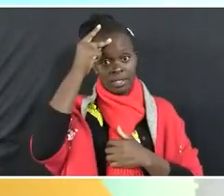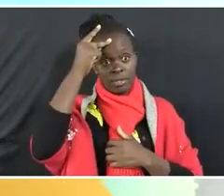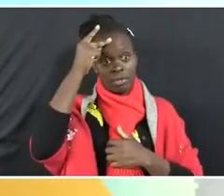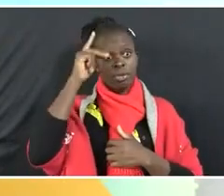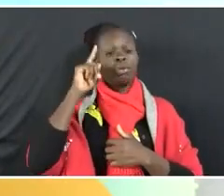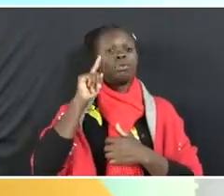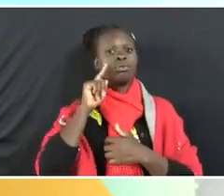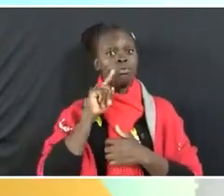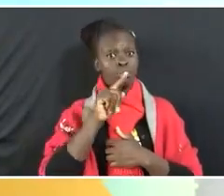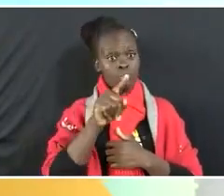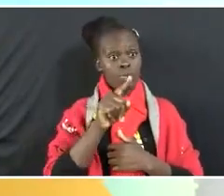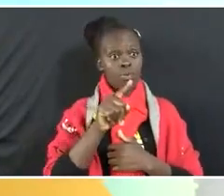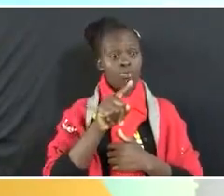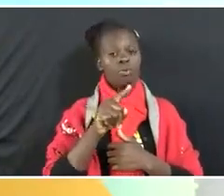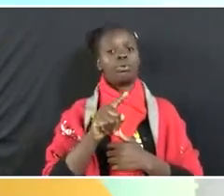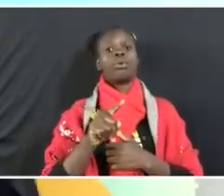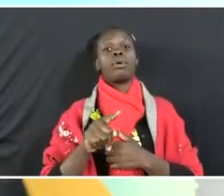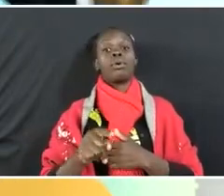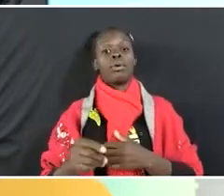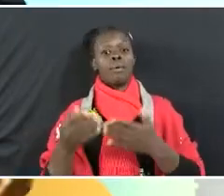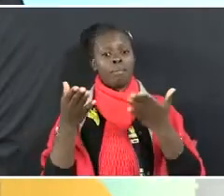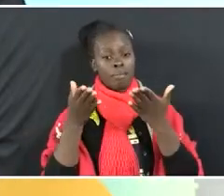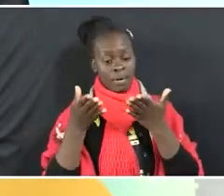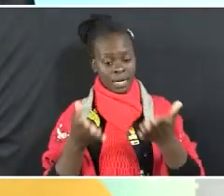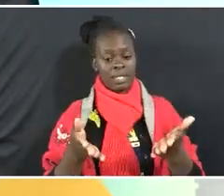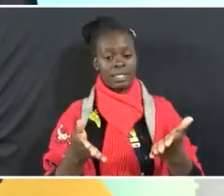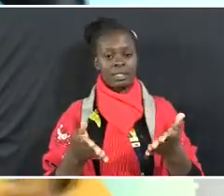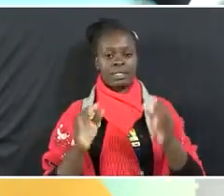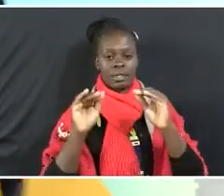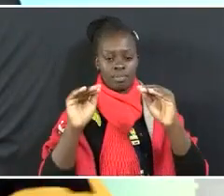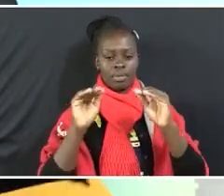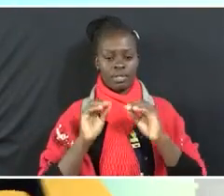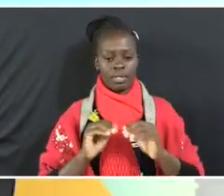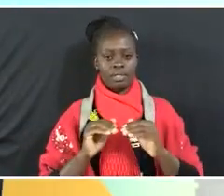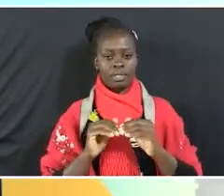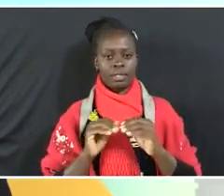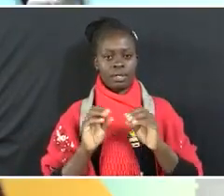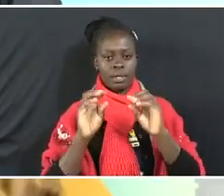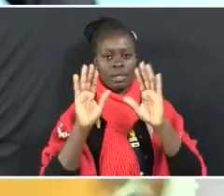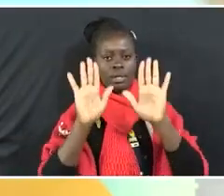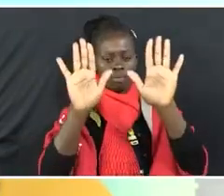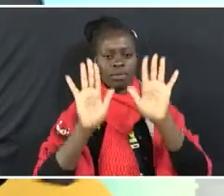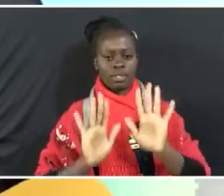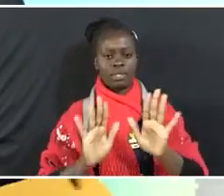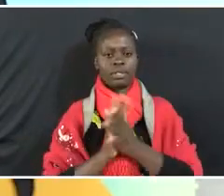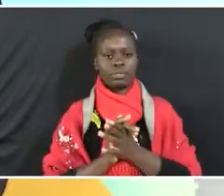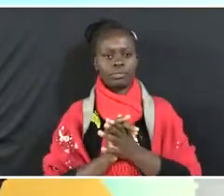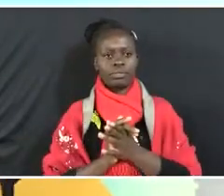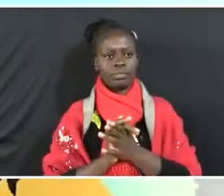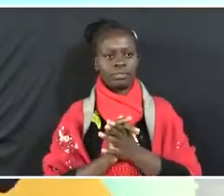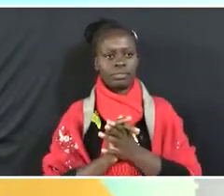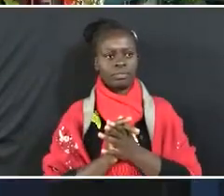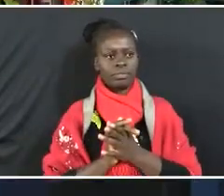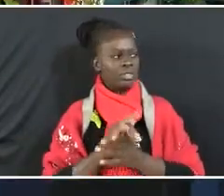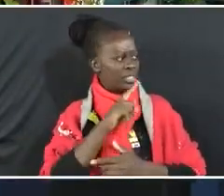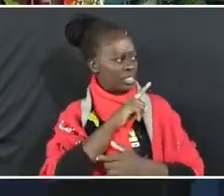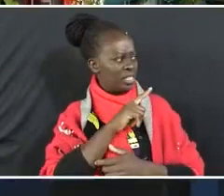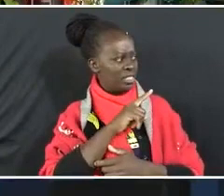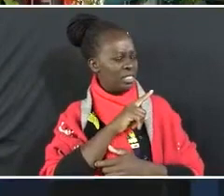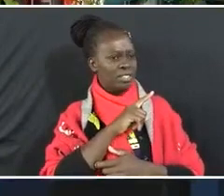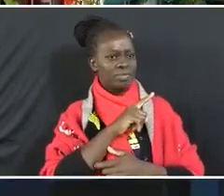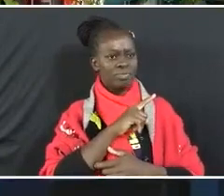lives of our children. Then we are wondering why they are taking drugs. In the afternoon, we are talking about drug abuse. Attend. Church members,